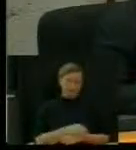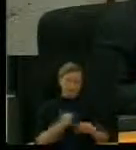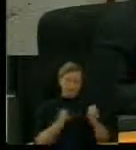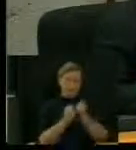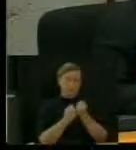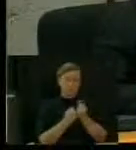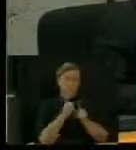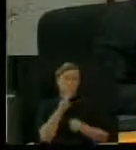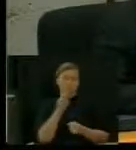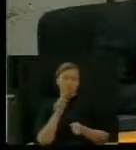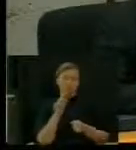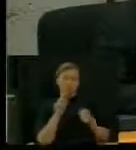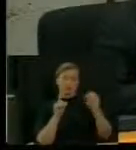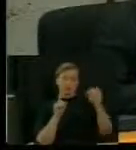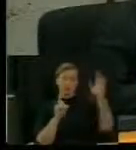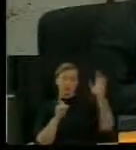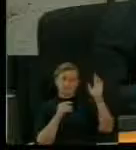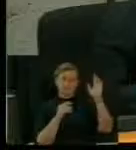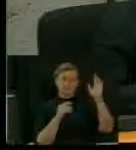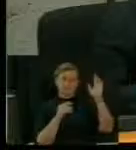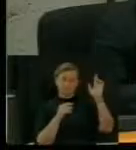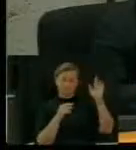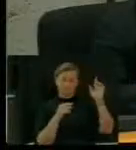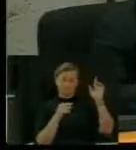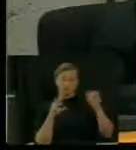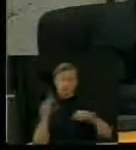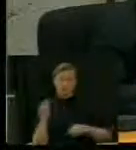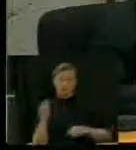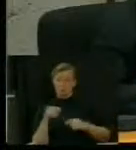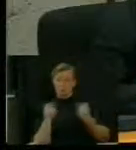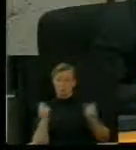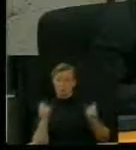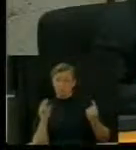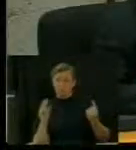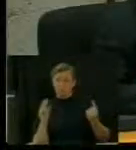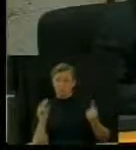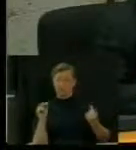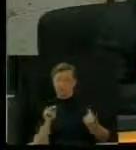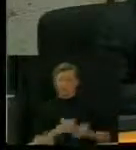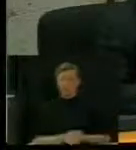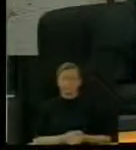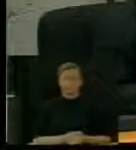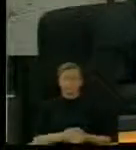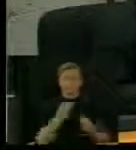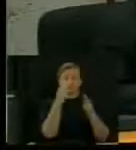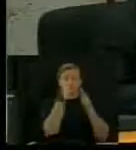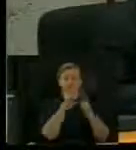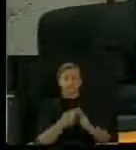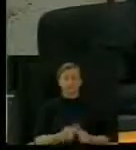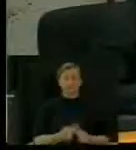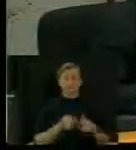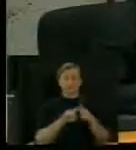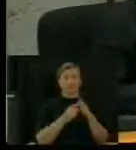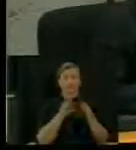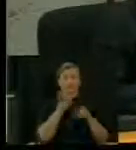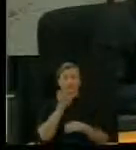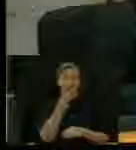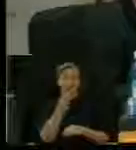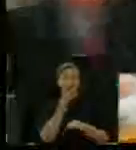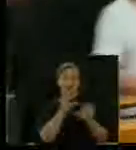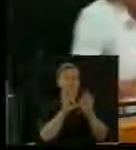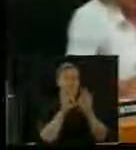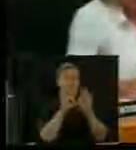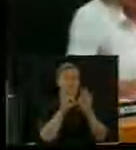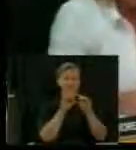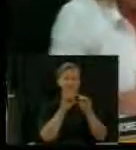go back to this original motion in Resolution 19. So all in favor of withdrawing say aye. Aye. Opposed,